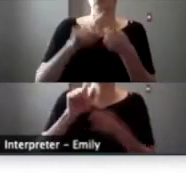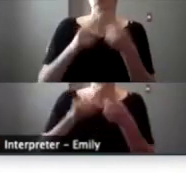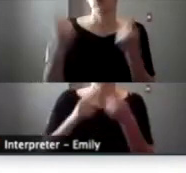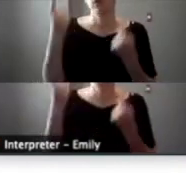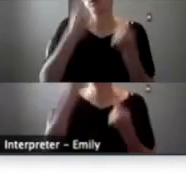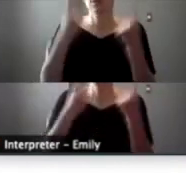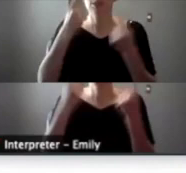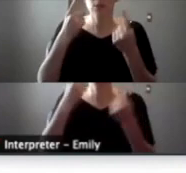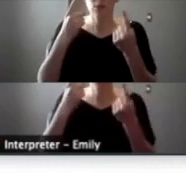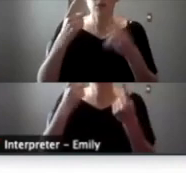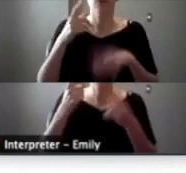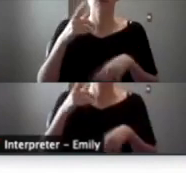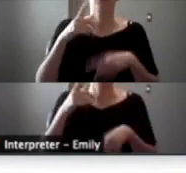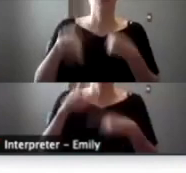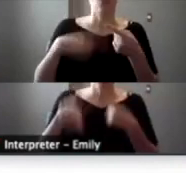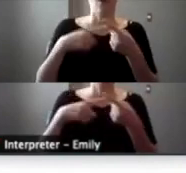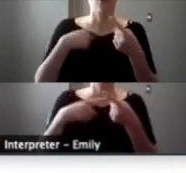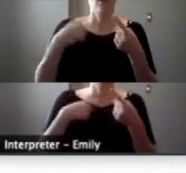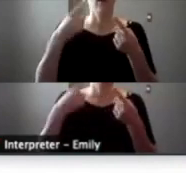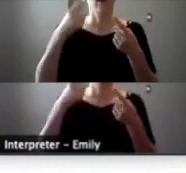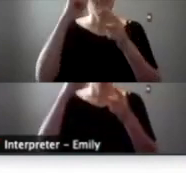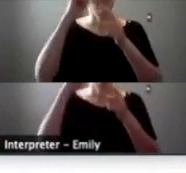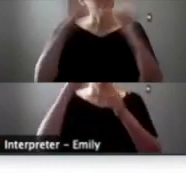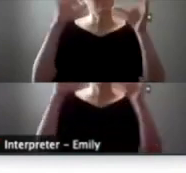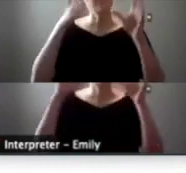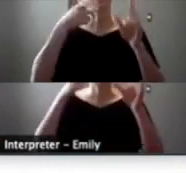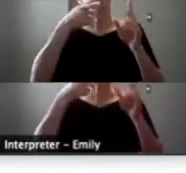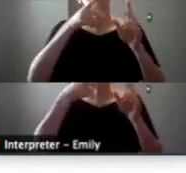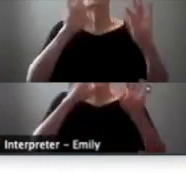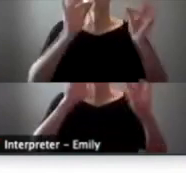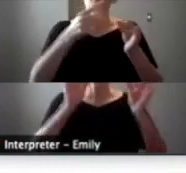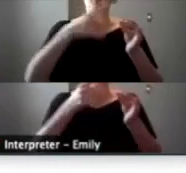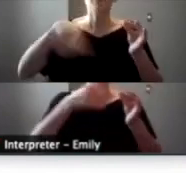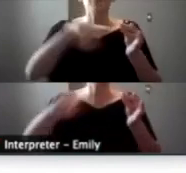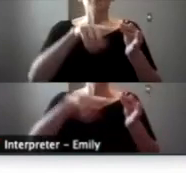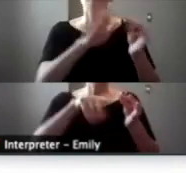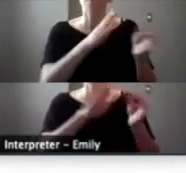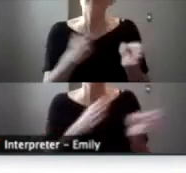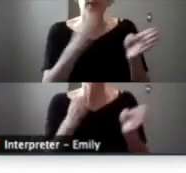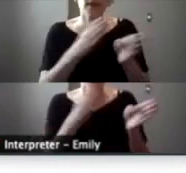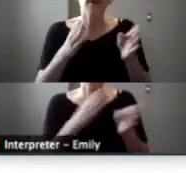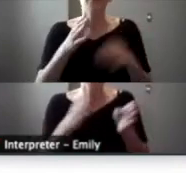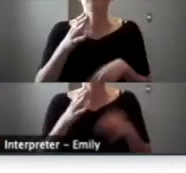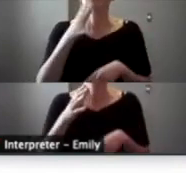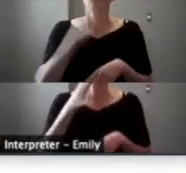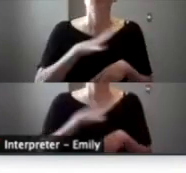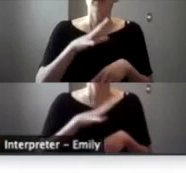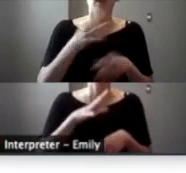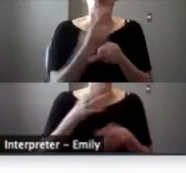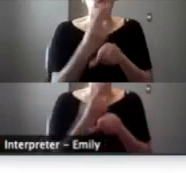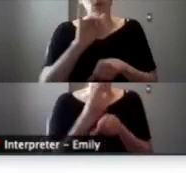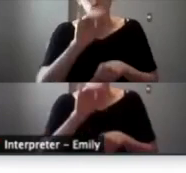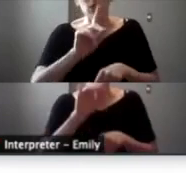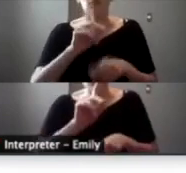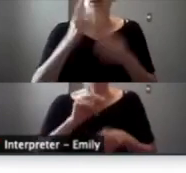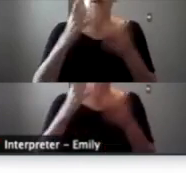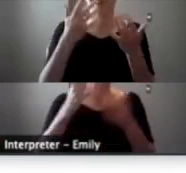the family planning needs of women who use IUDs in an increasingly complex landscape.